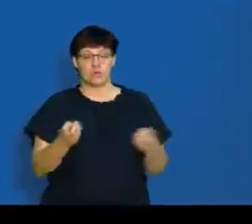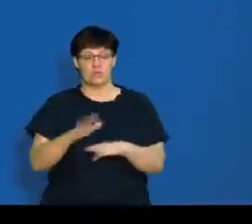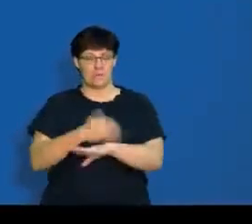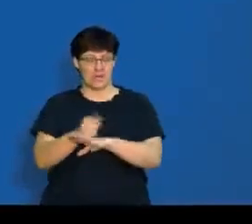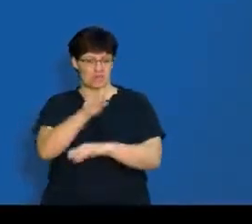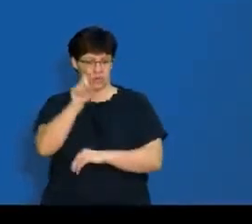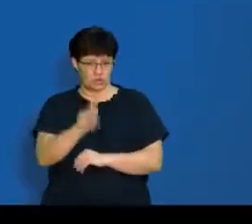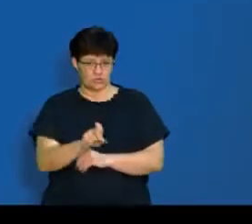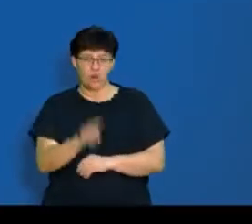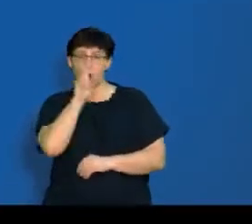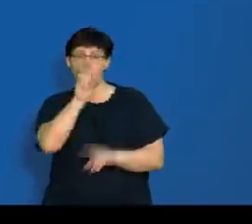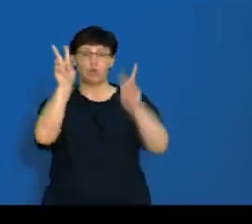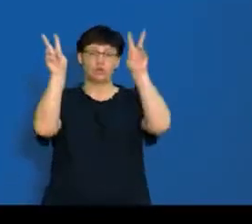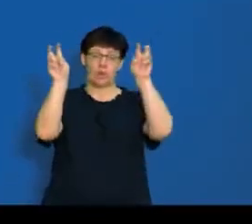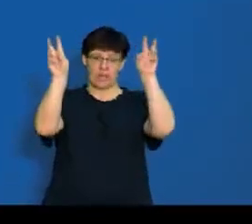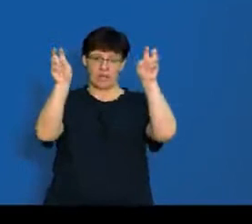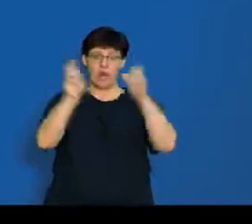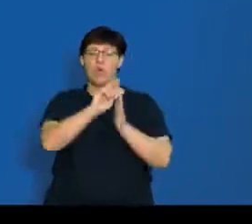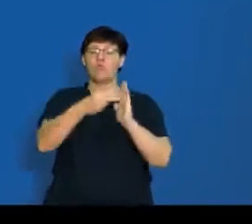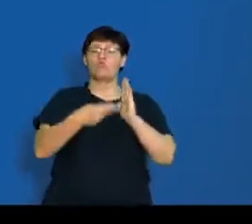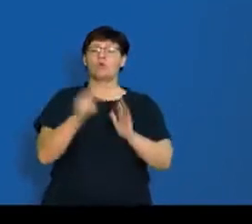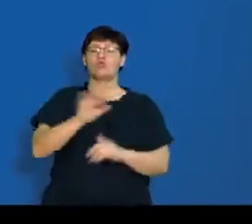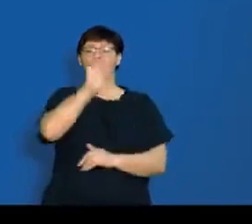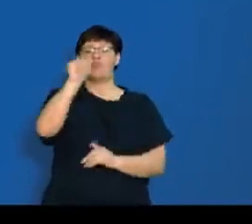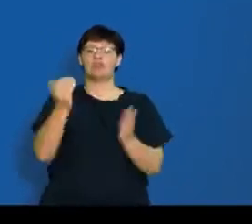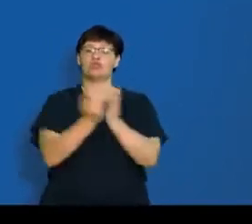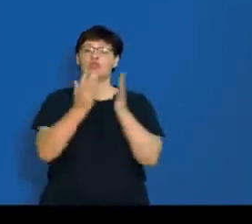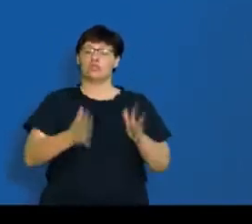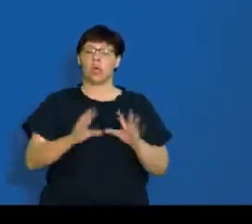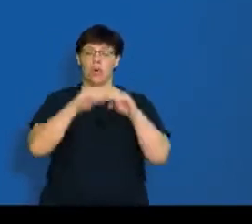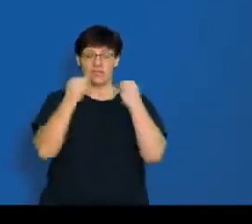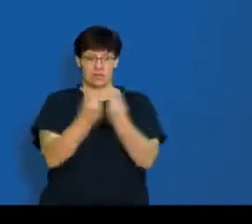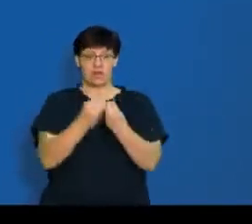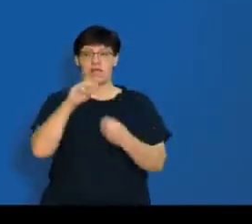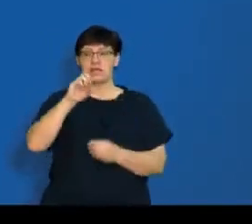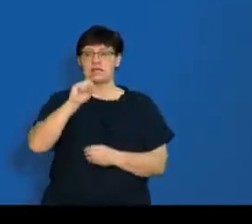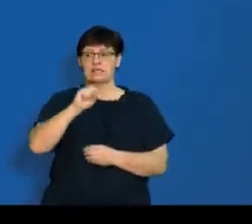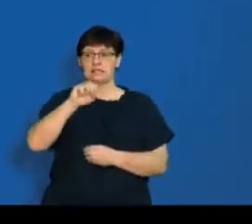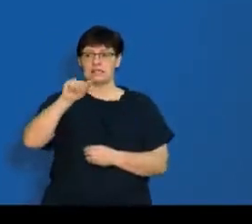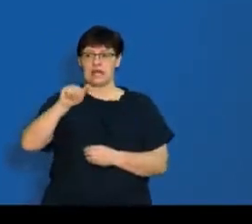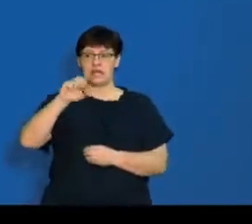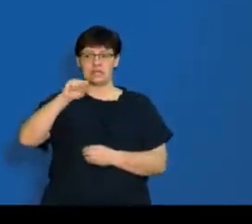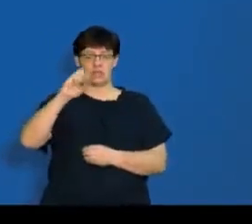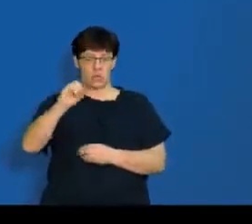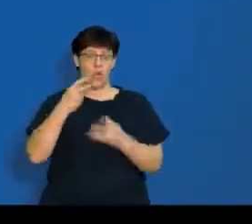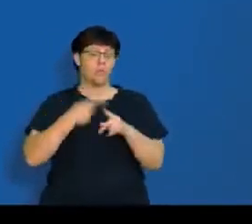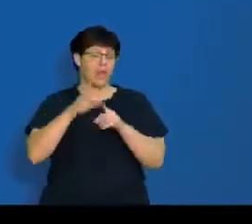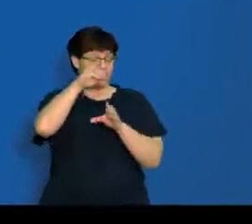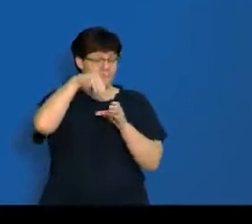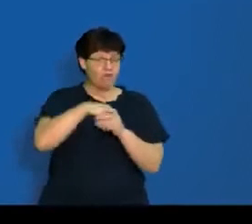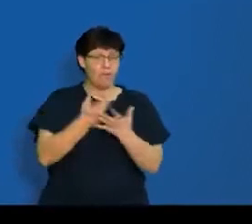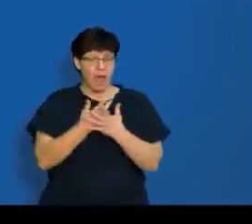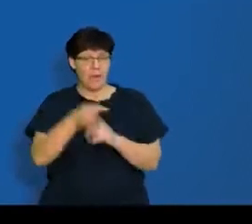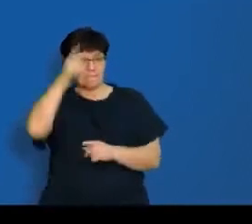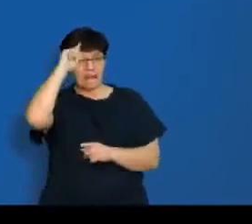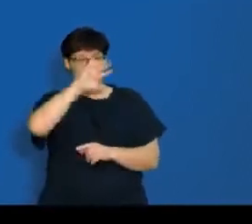We are looking at the topic, what role did the South African Students' Organization, SASO, play in conscientizing Black